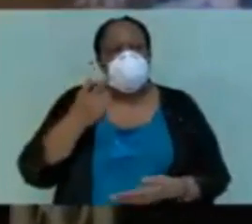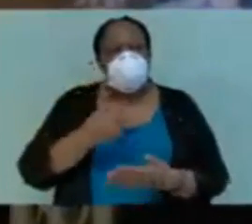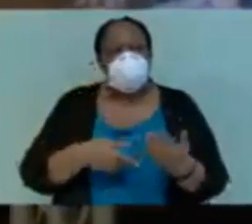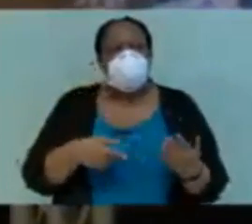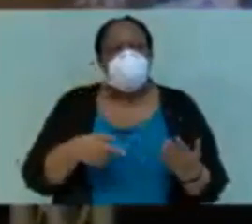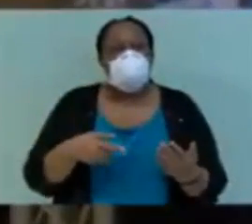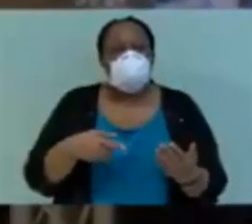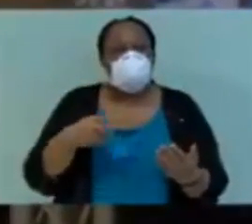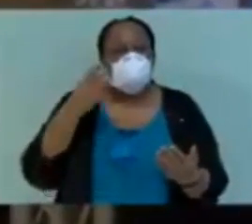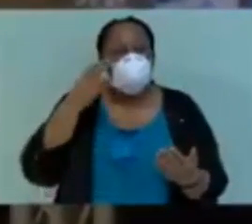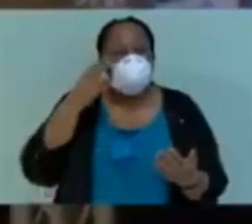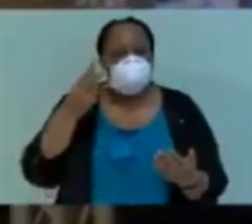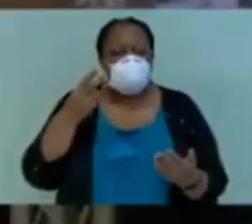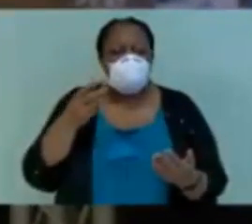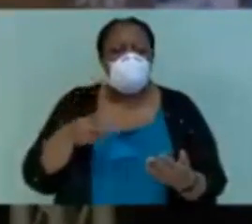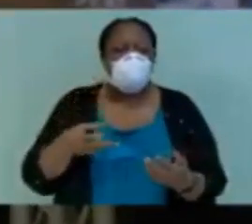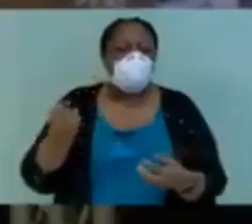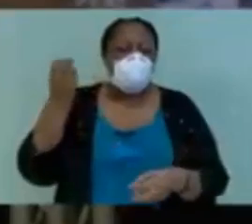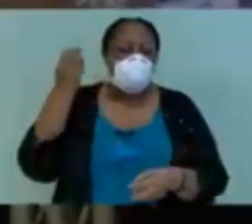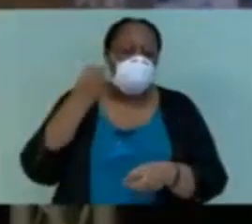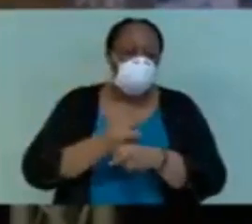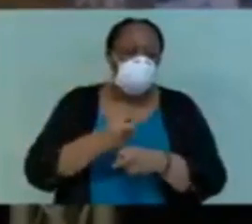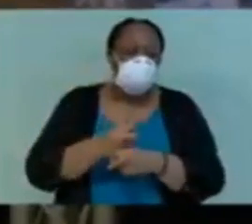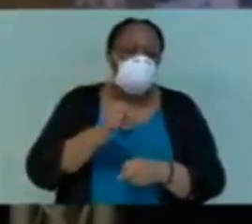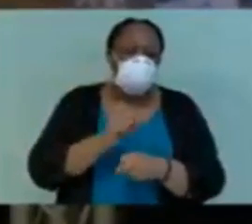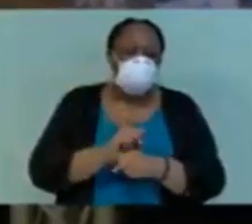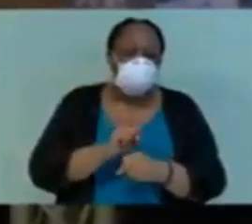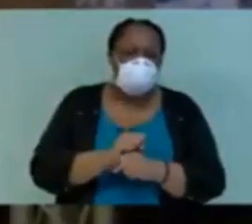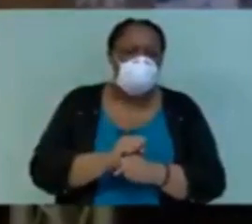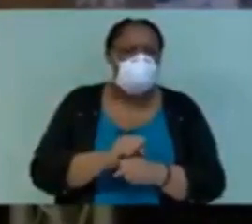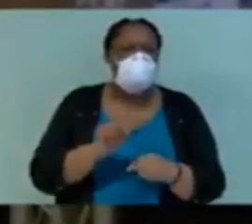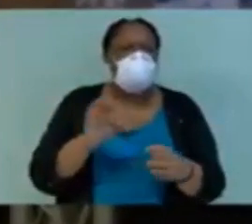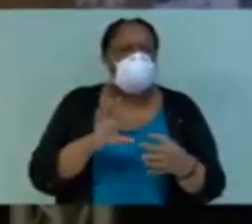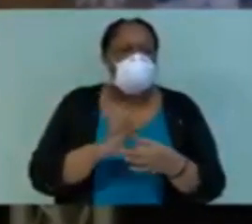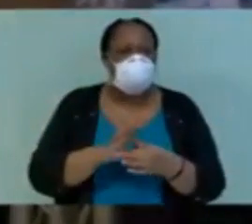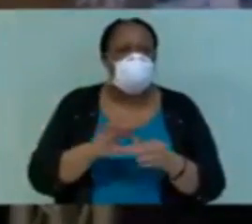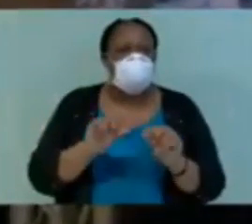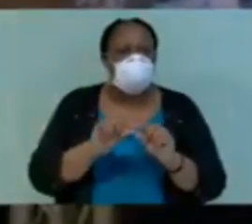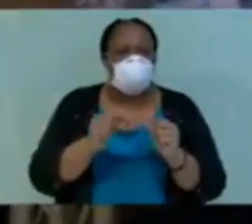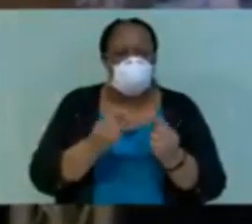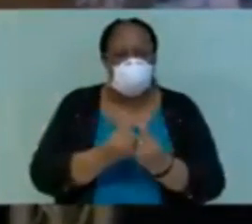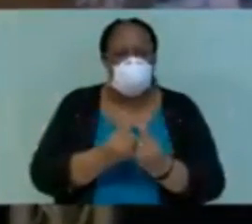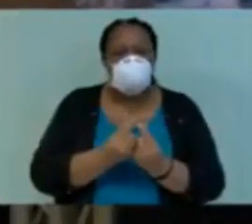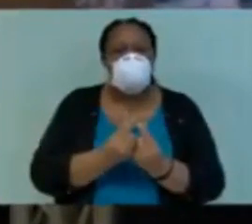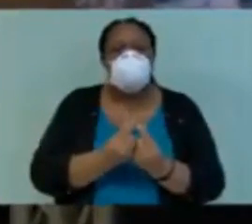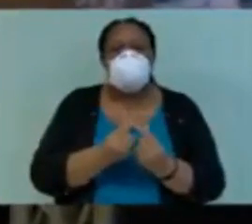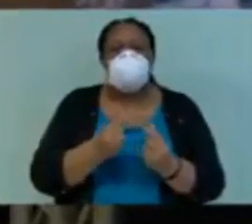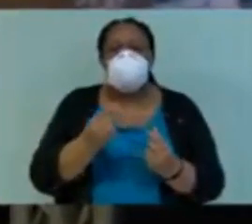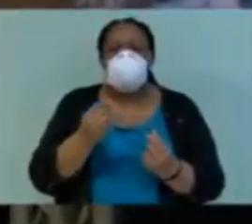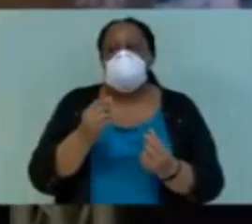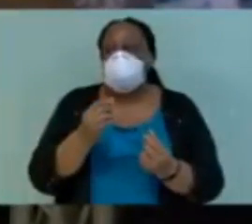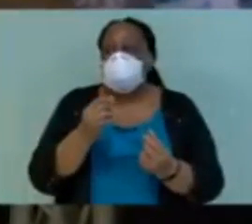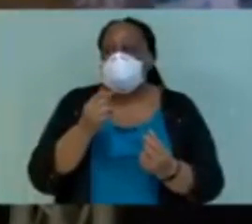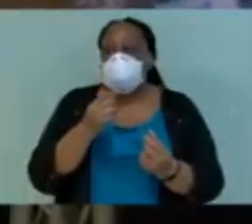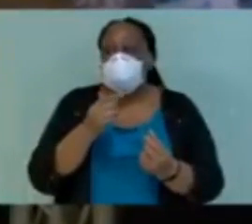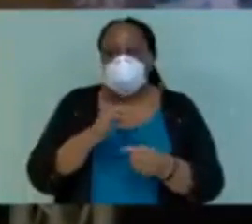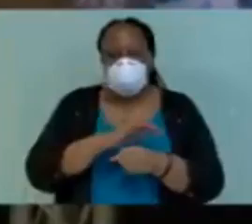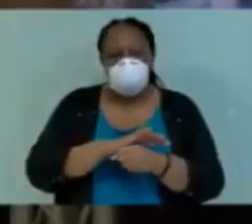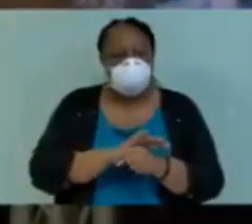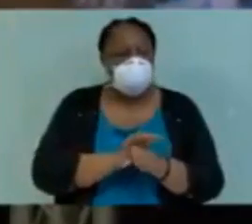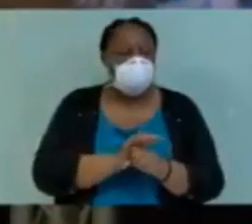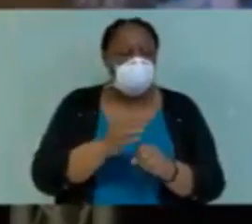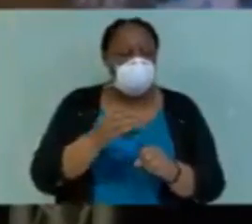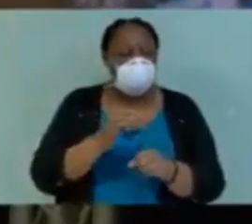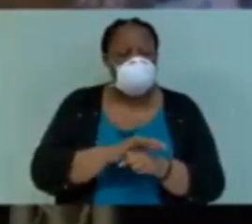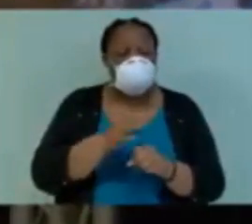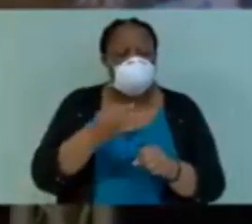residing in St. Croix, they wish to inform that they are following the daily briefing by the NEOC, and that they